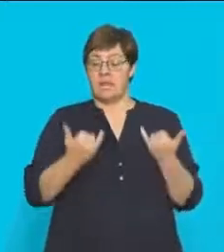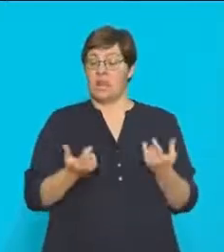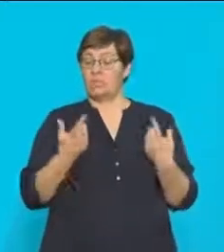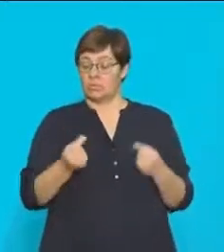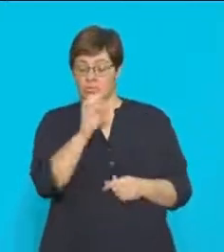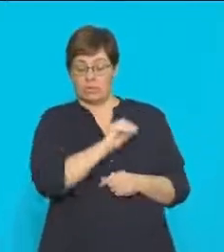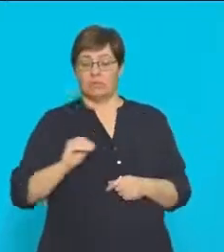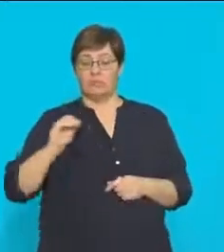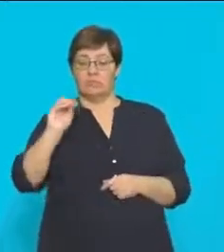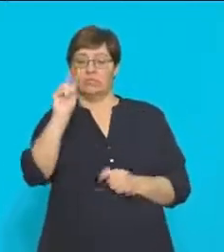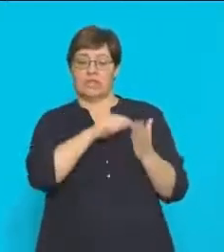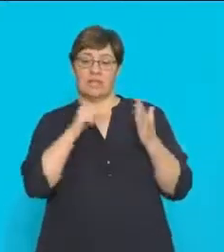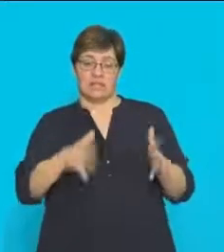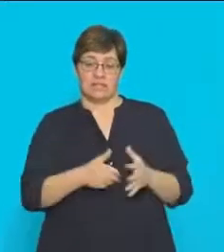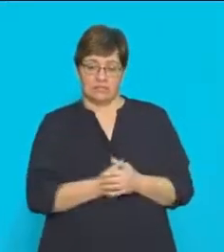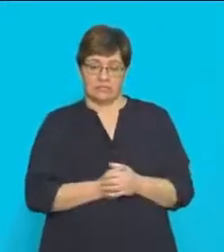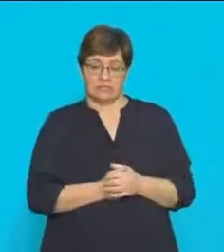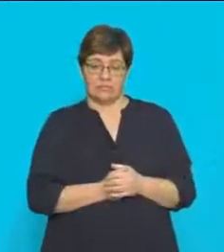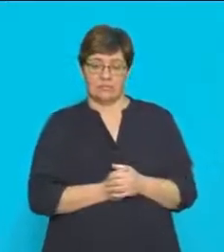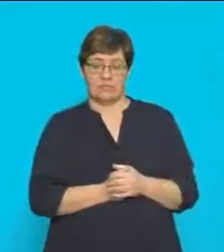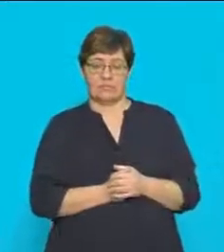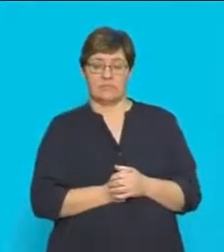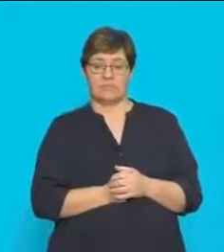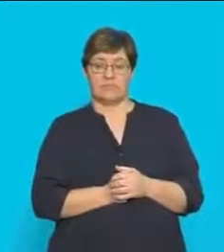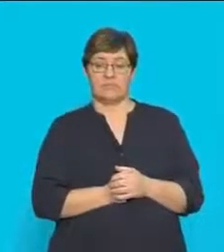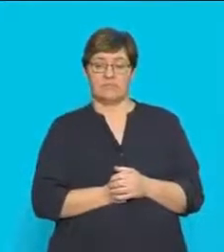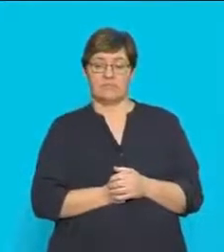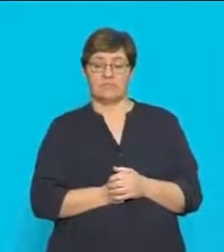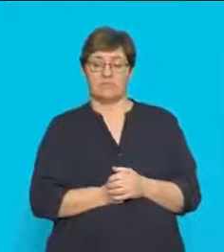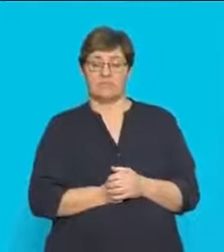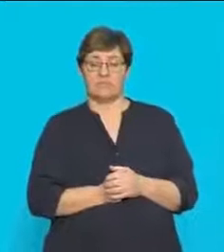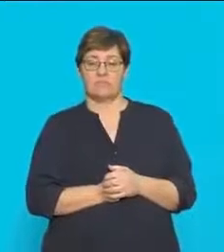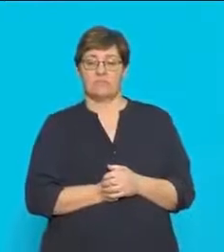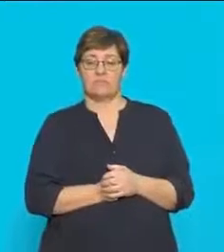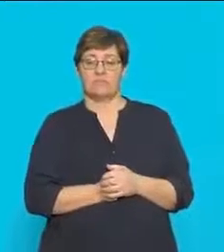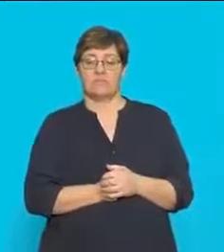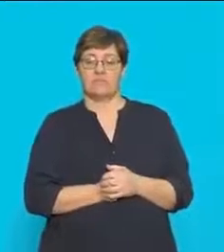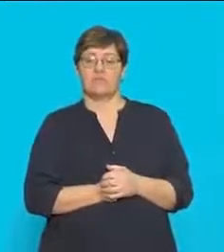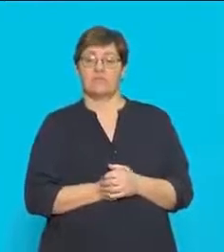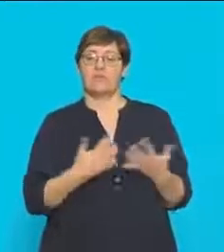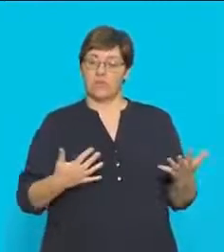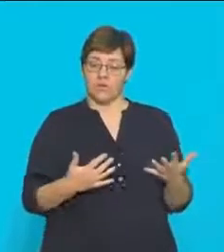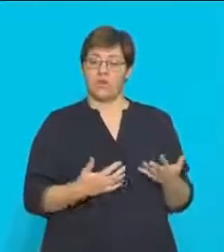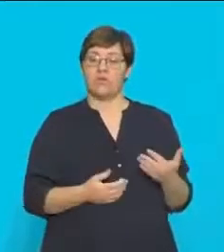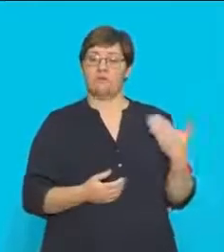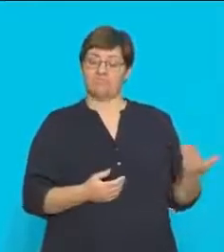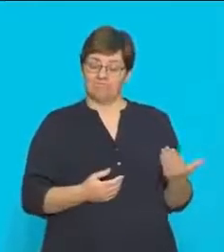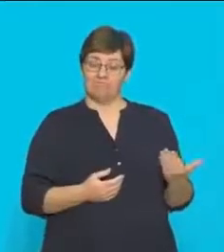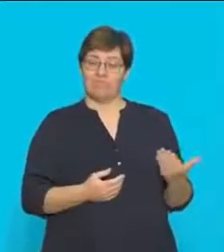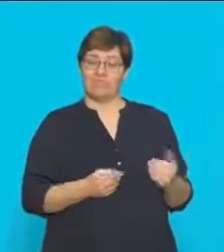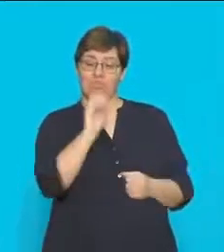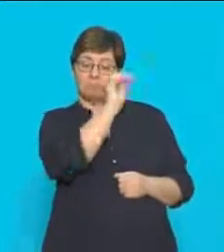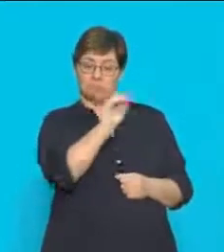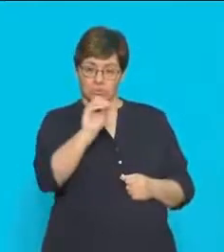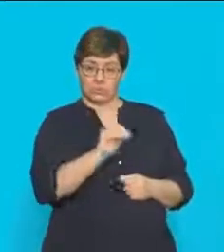now is put this into our calculator. Okay, so we're going to put this right-hand side into our calculator.